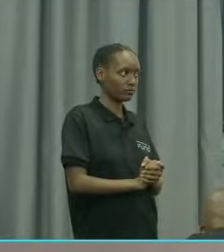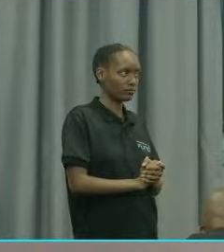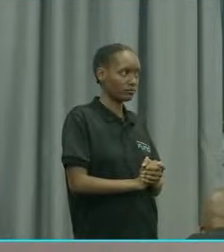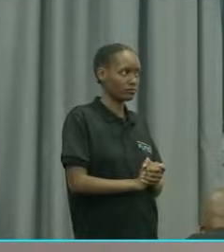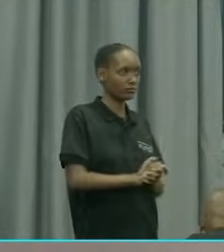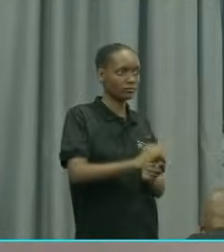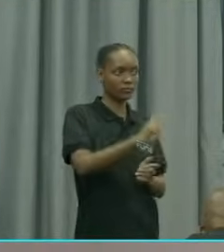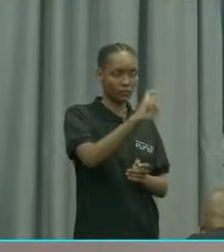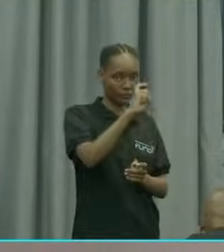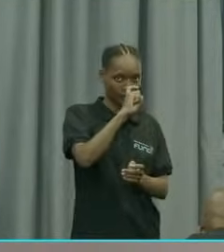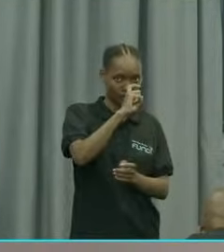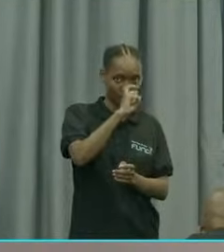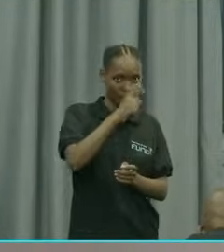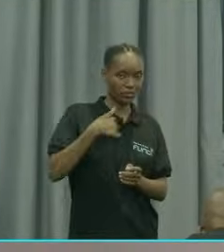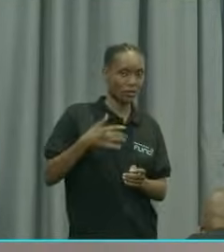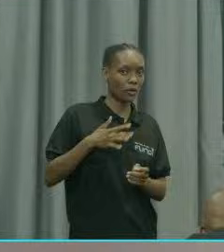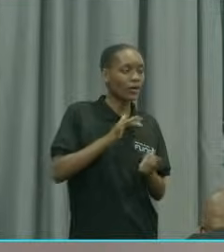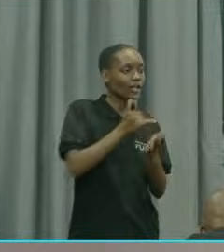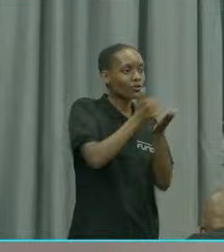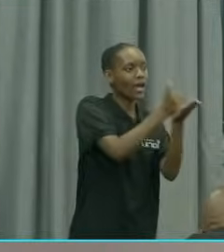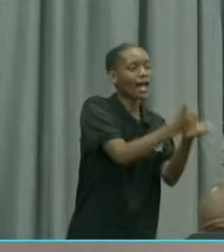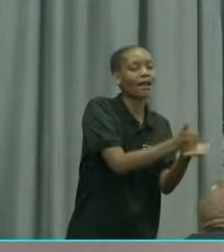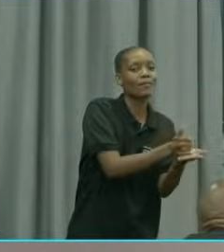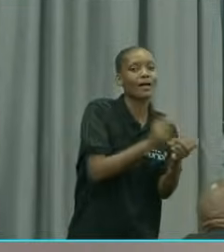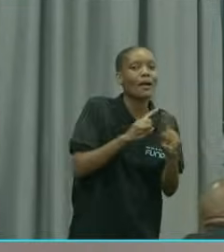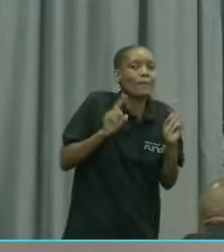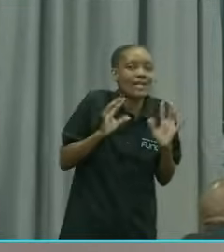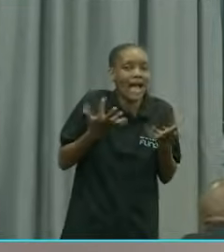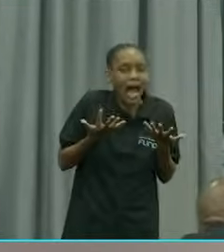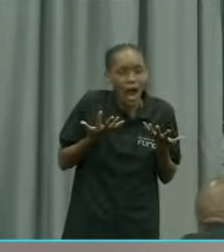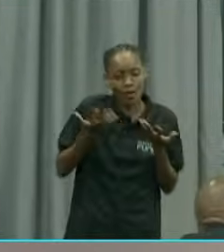Sister, I want to help you, but I don't know how.